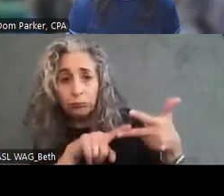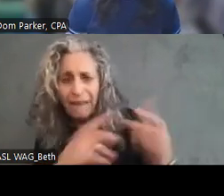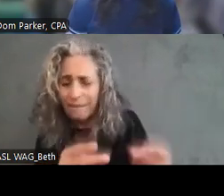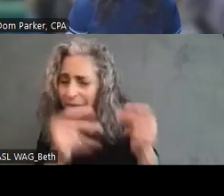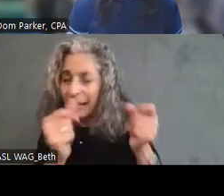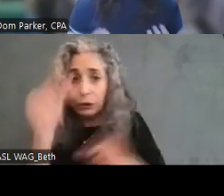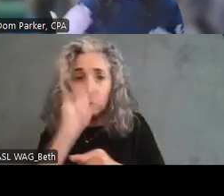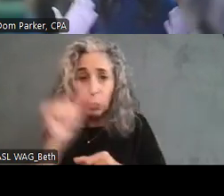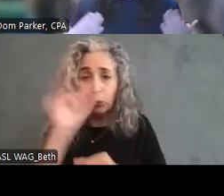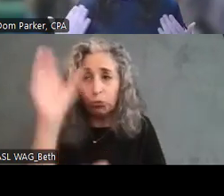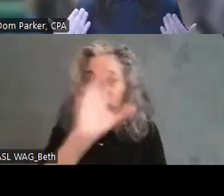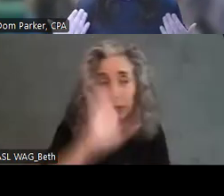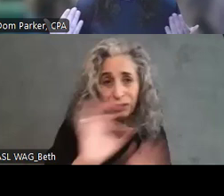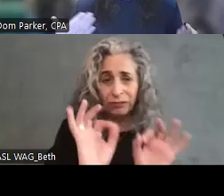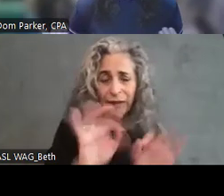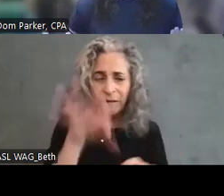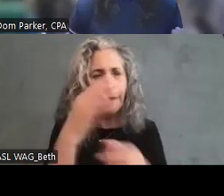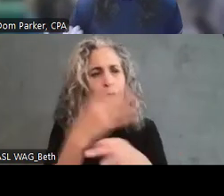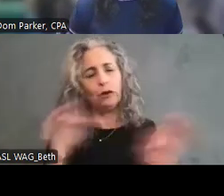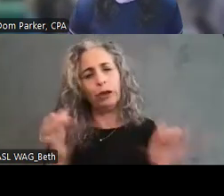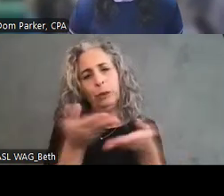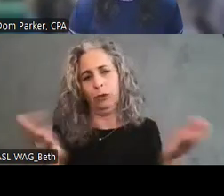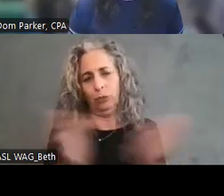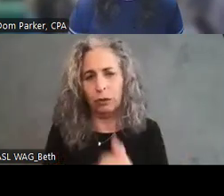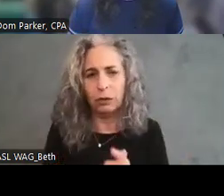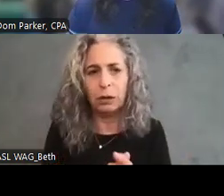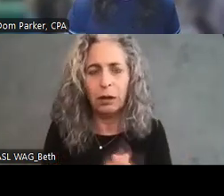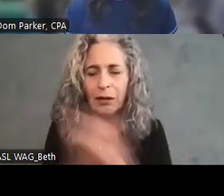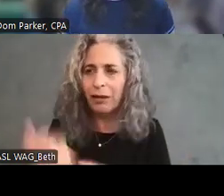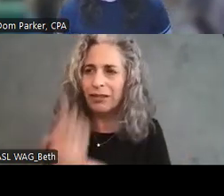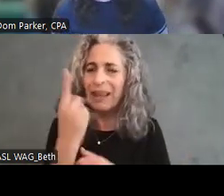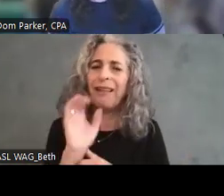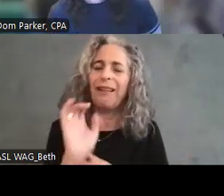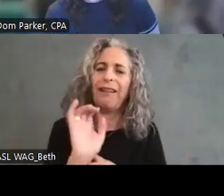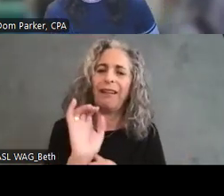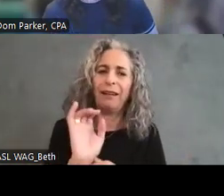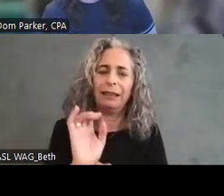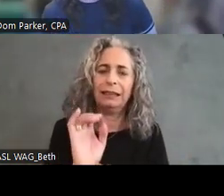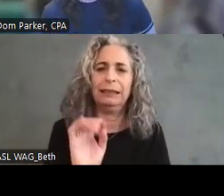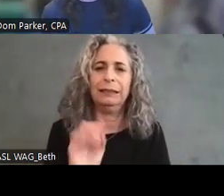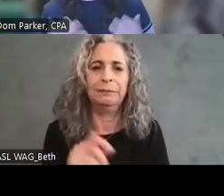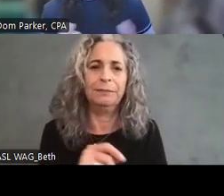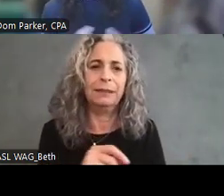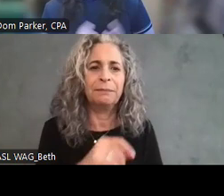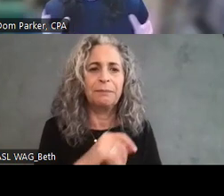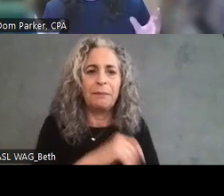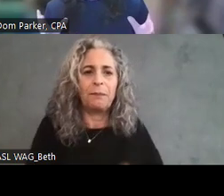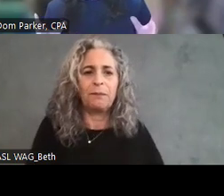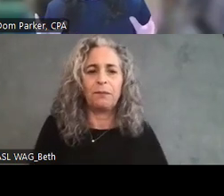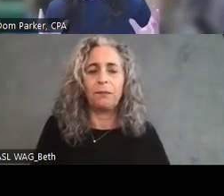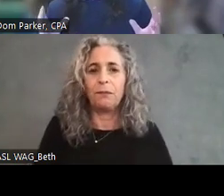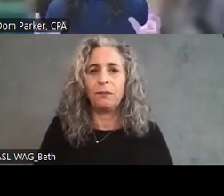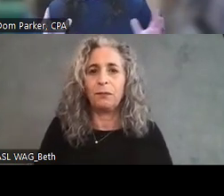it, and to kind of understand where things are at. They're not necessarily a checklist form, but it's good to have a look